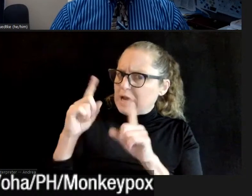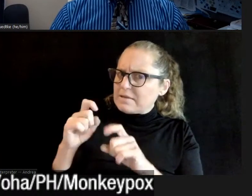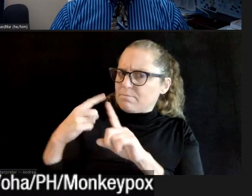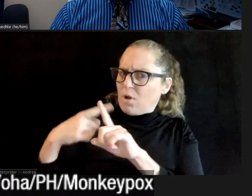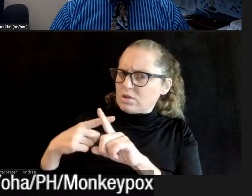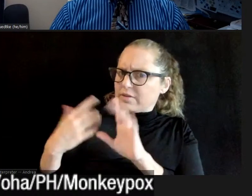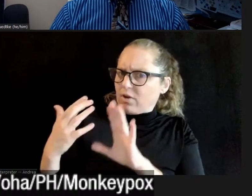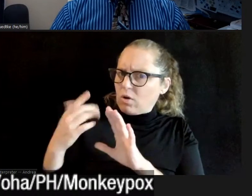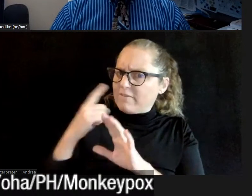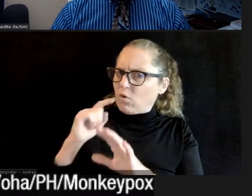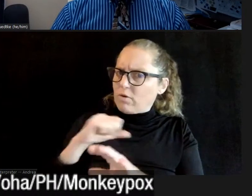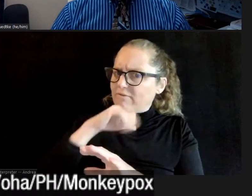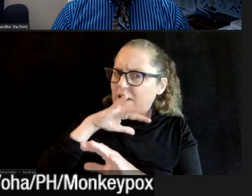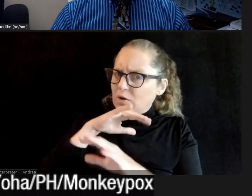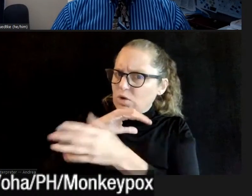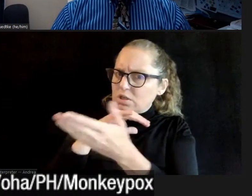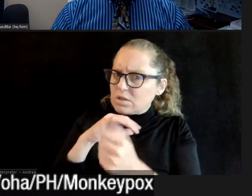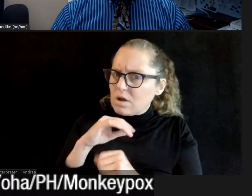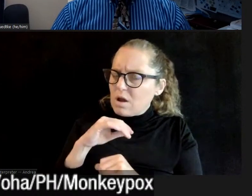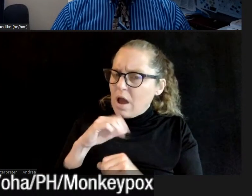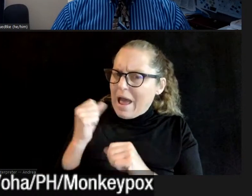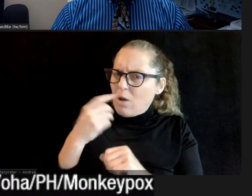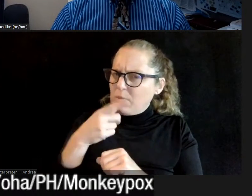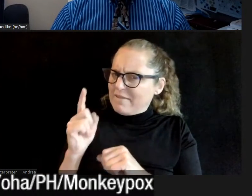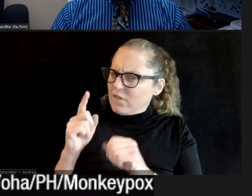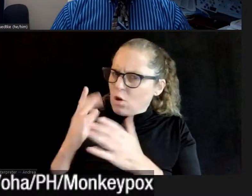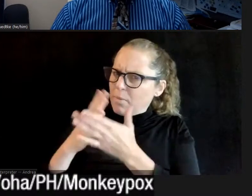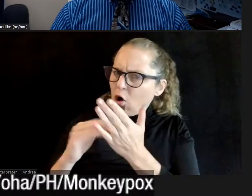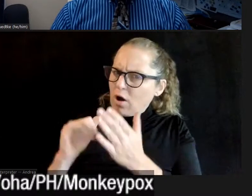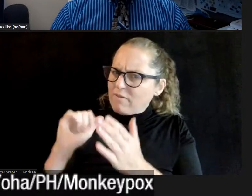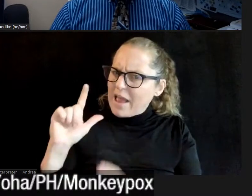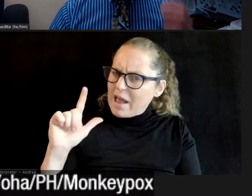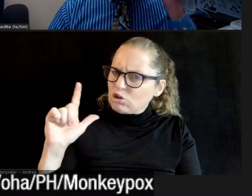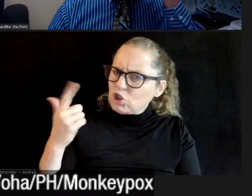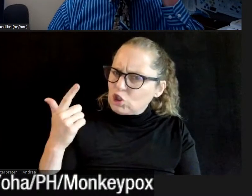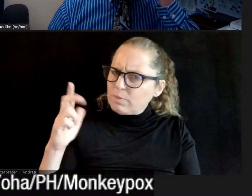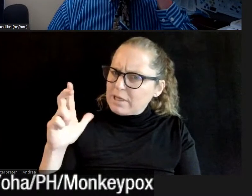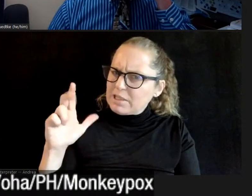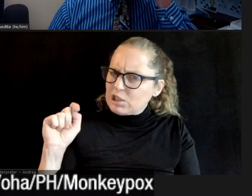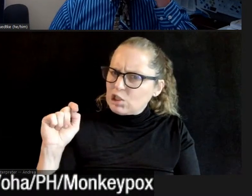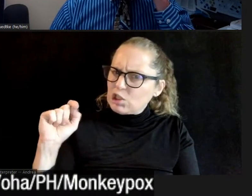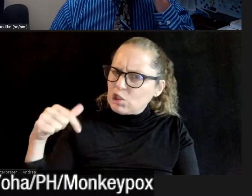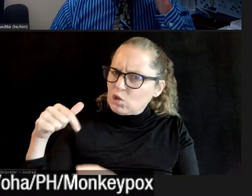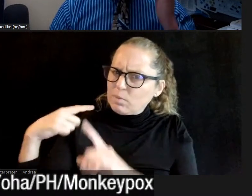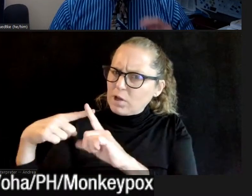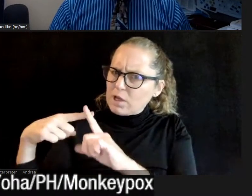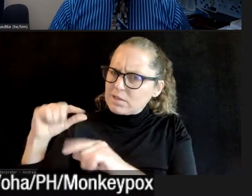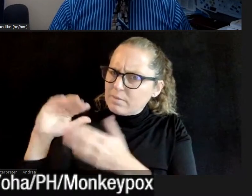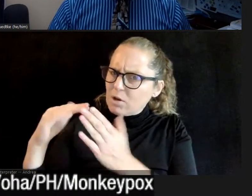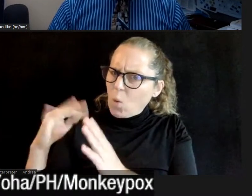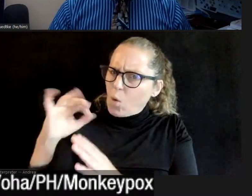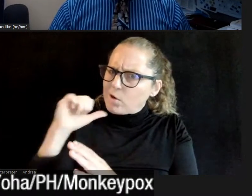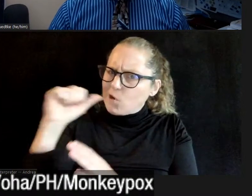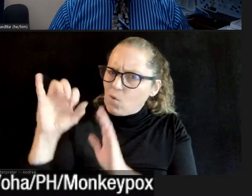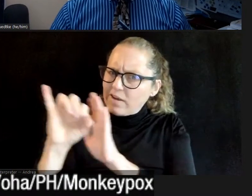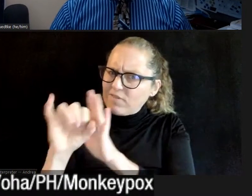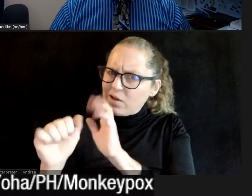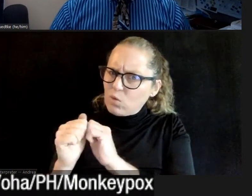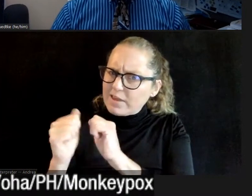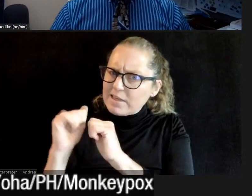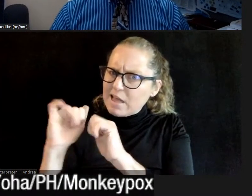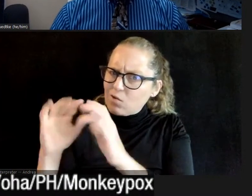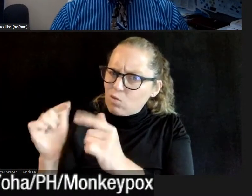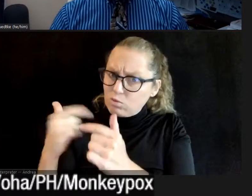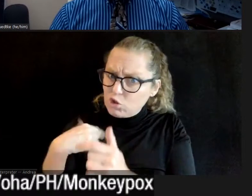positive for this virus are part of the LGBTQ plus community or don't identify within that group?